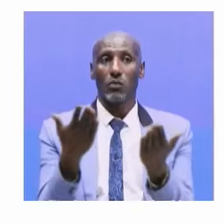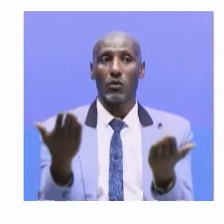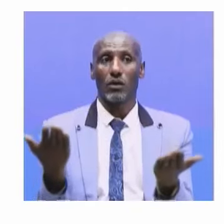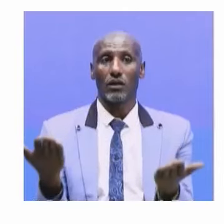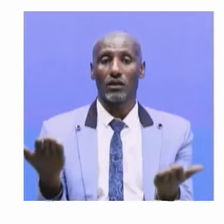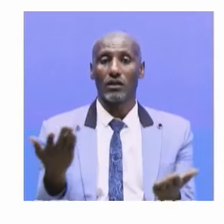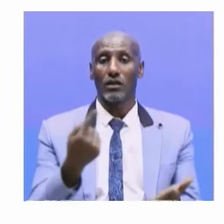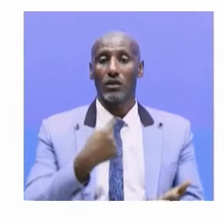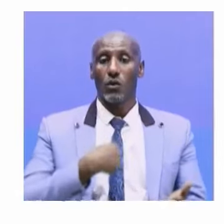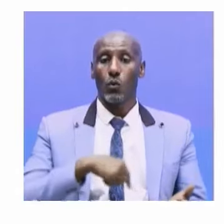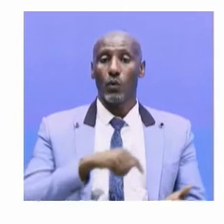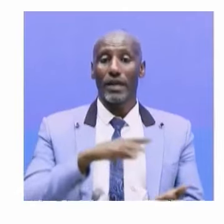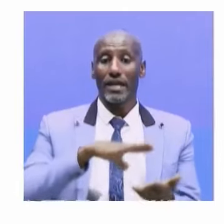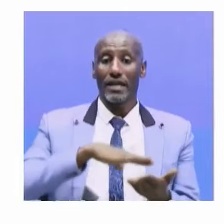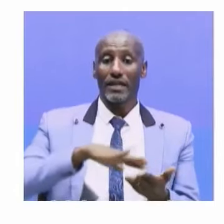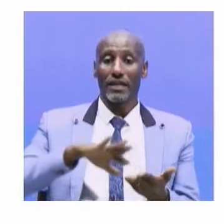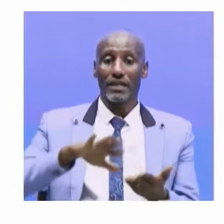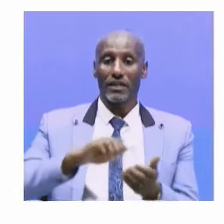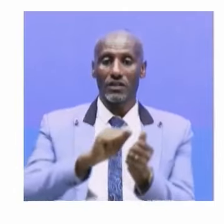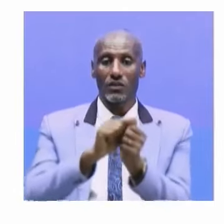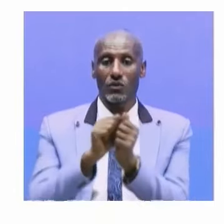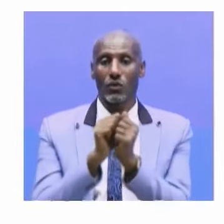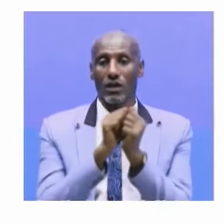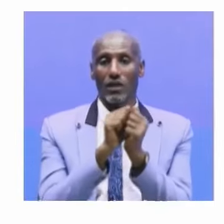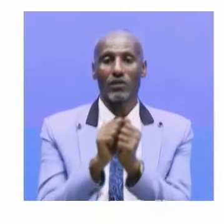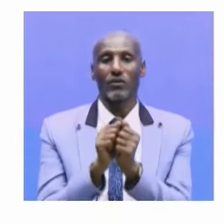we read together,